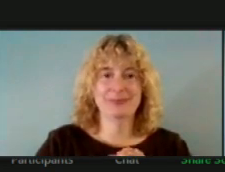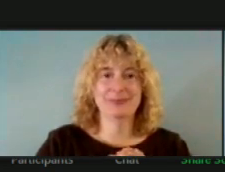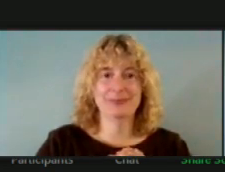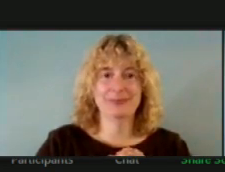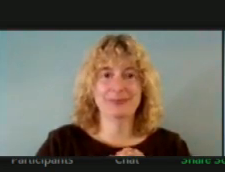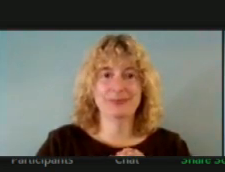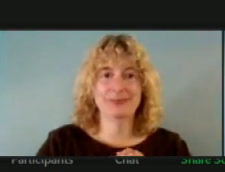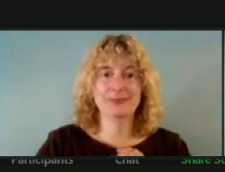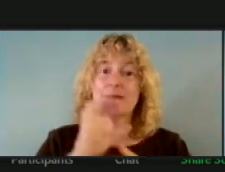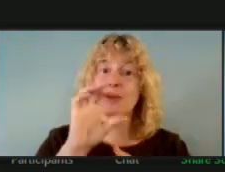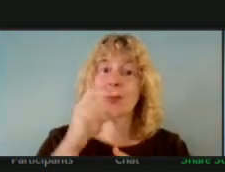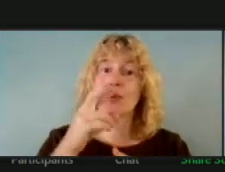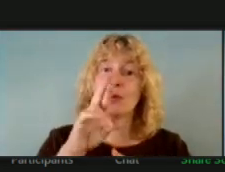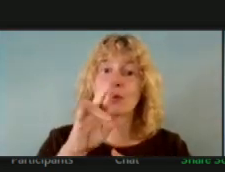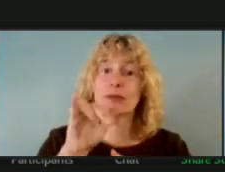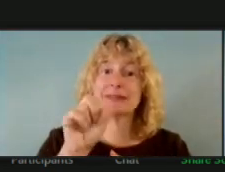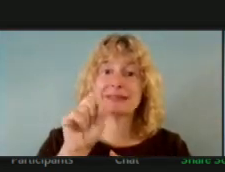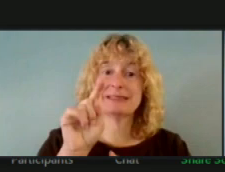Christine?